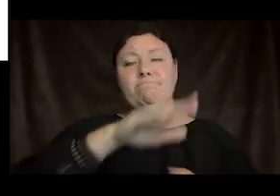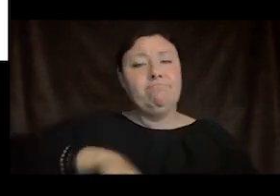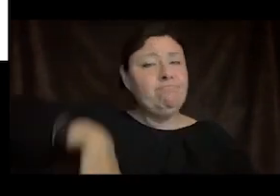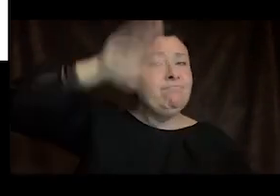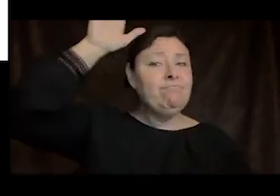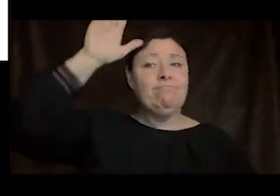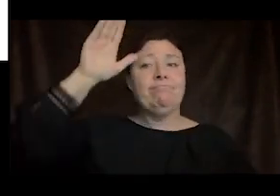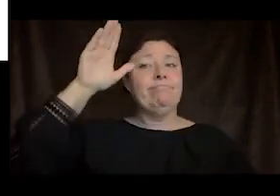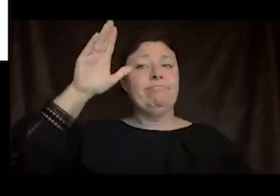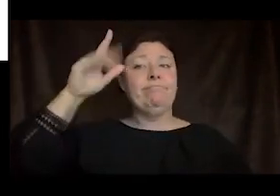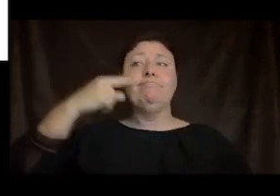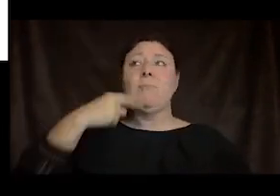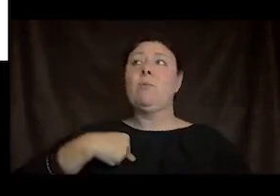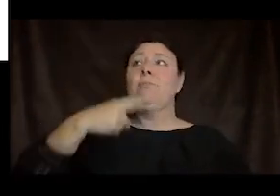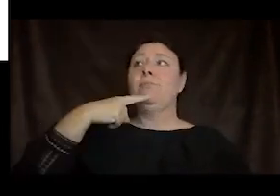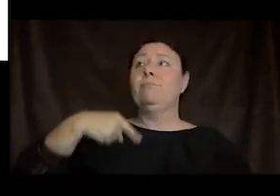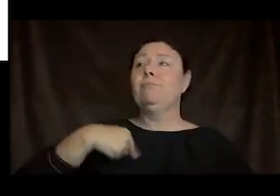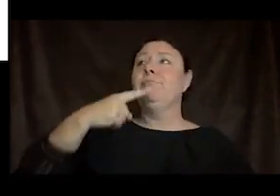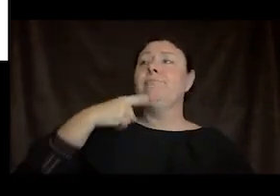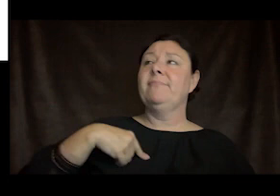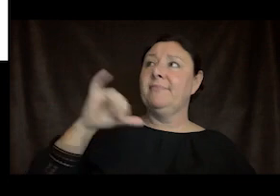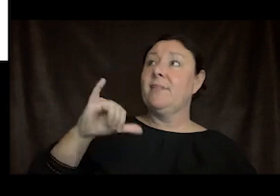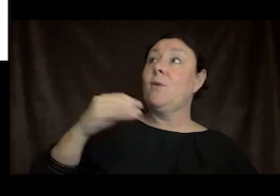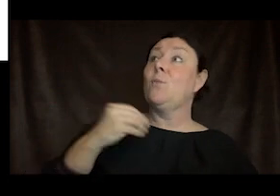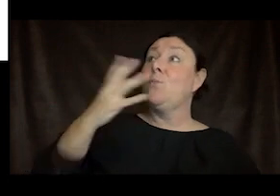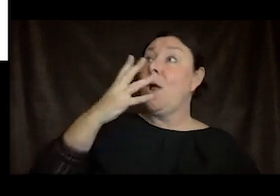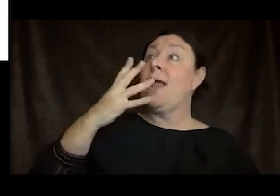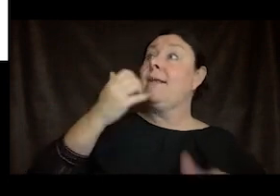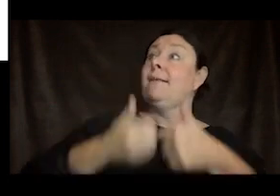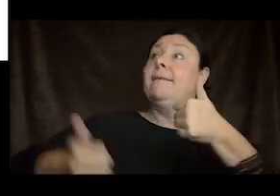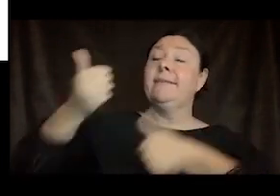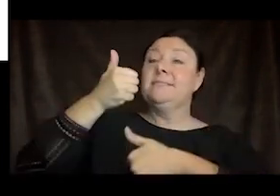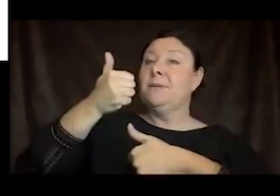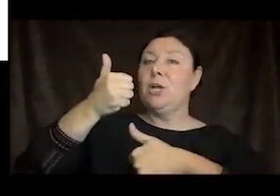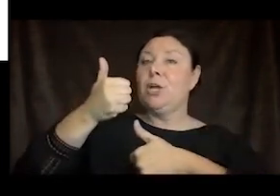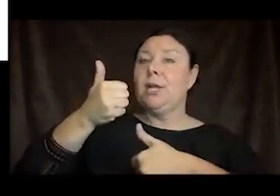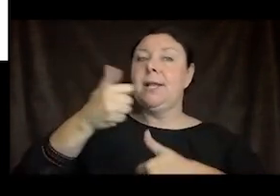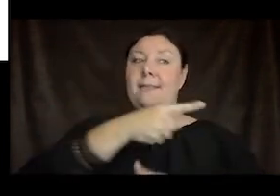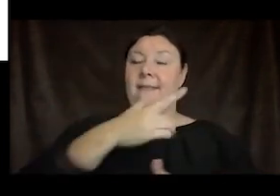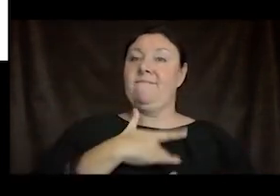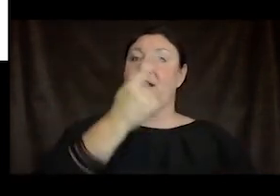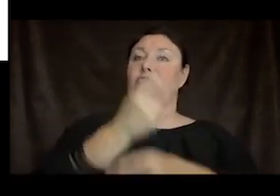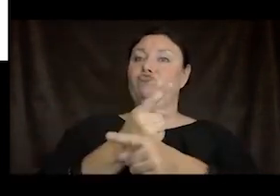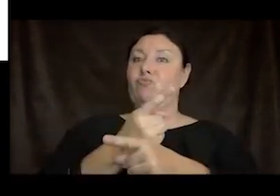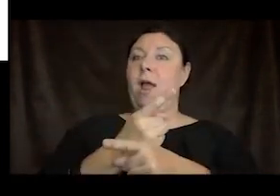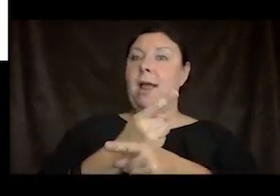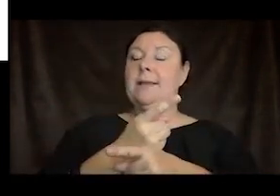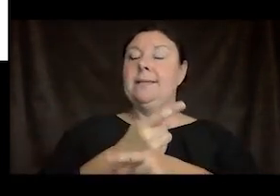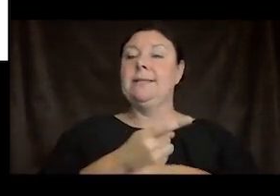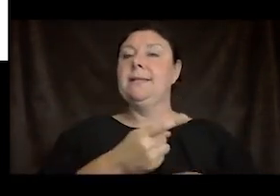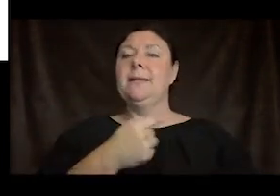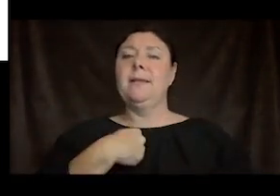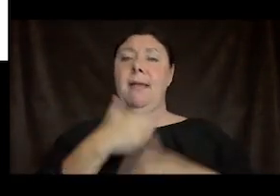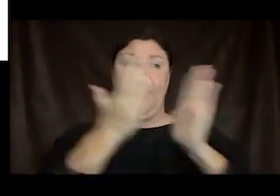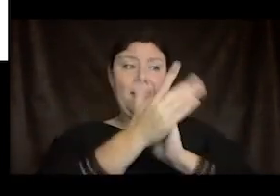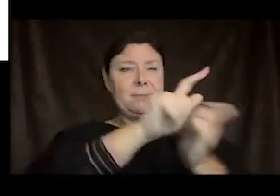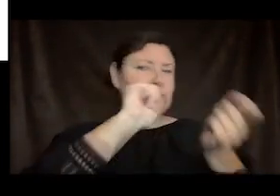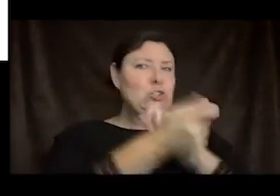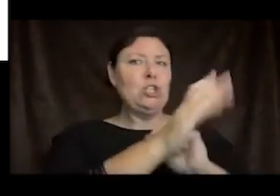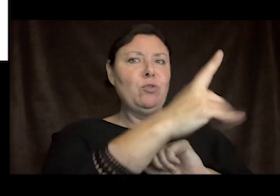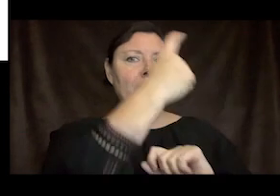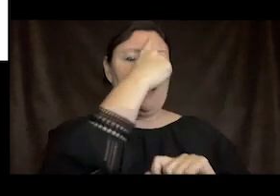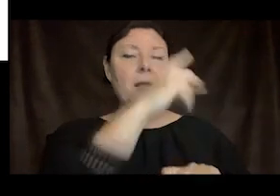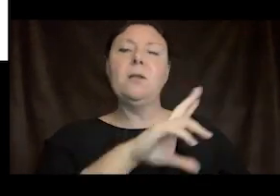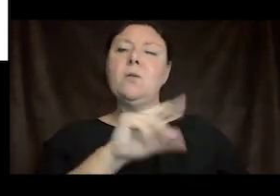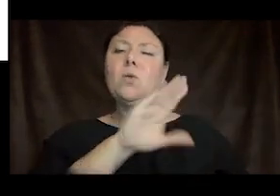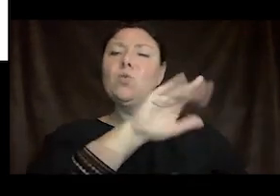lives is correct. And I'm not asking them to change that. What I am asking them to do is to be open to the fact that